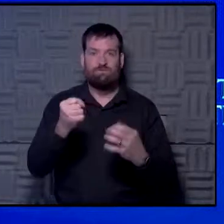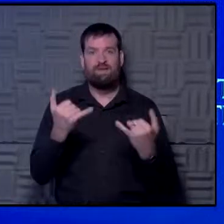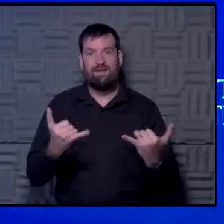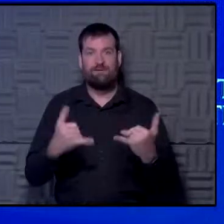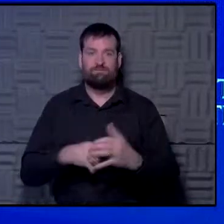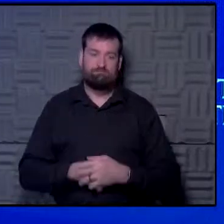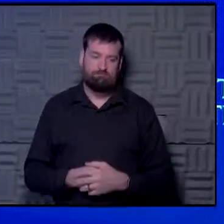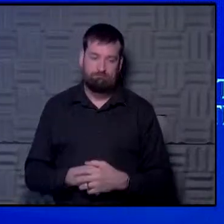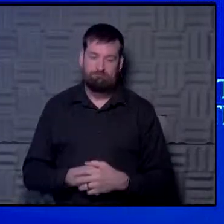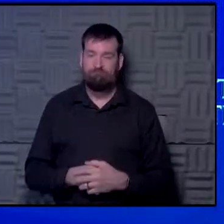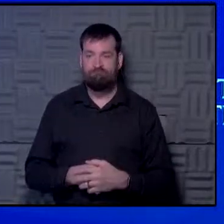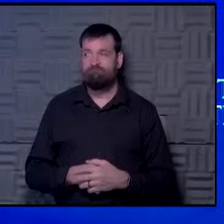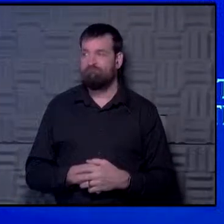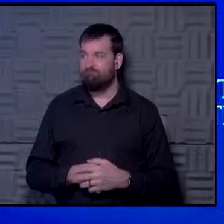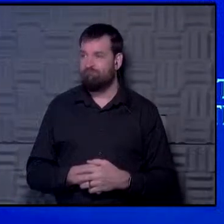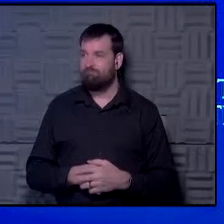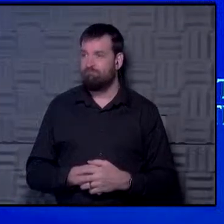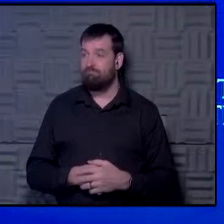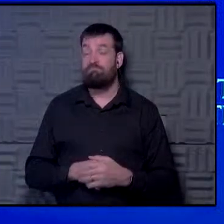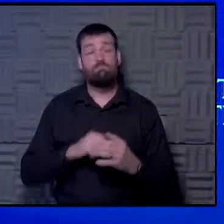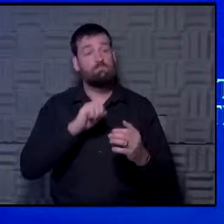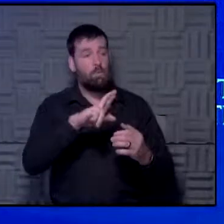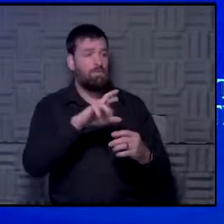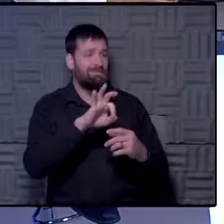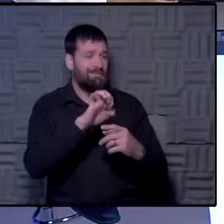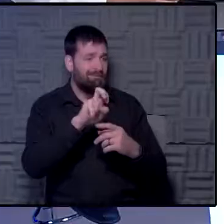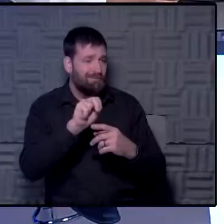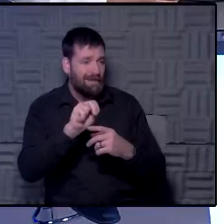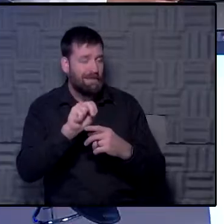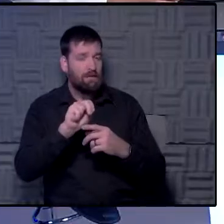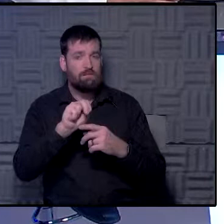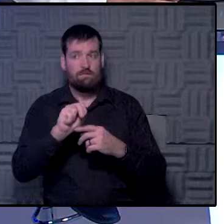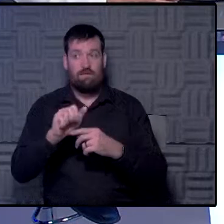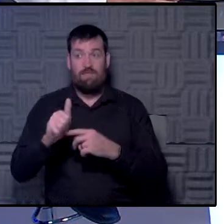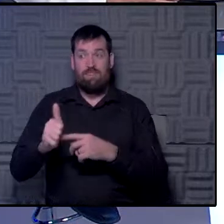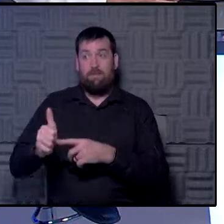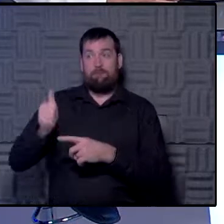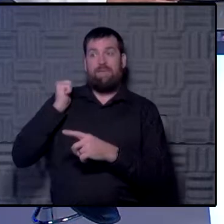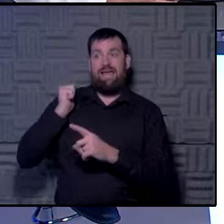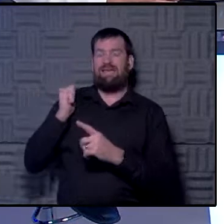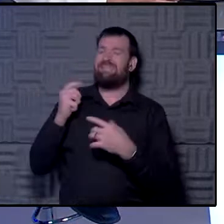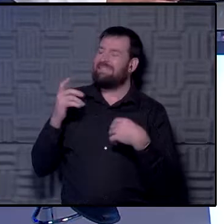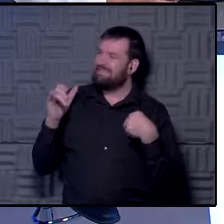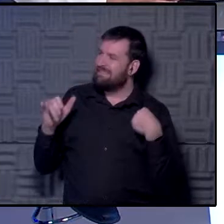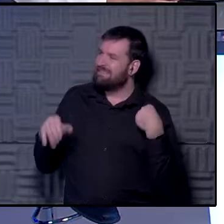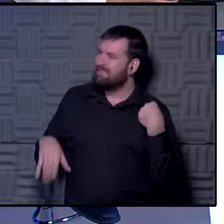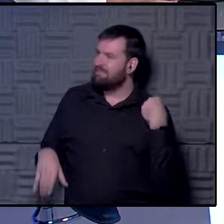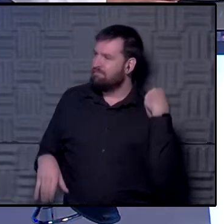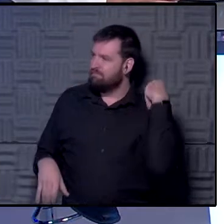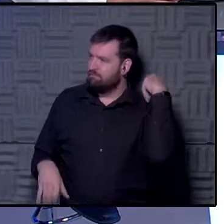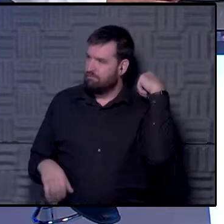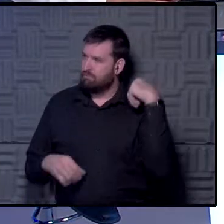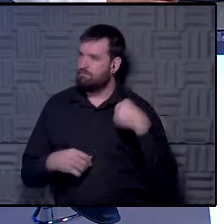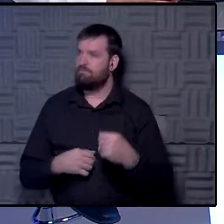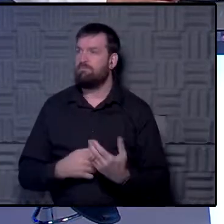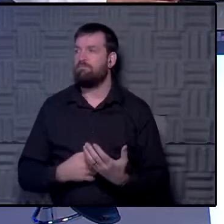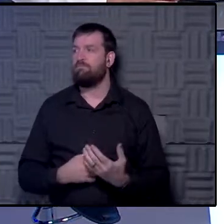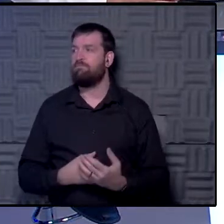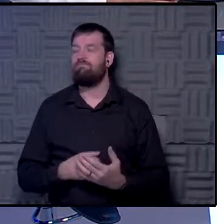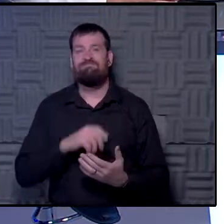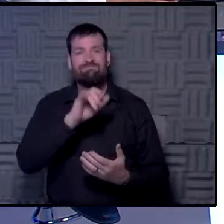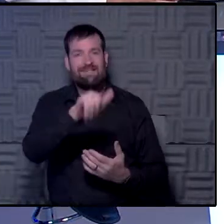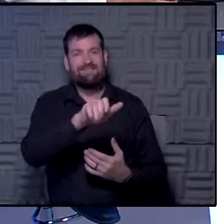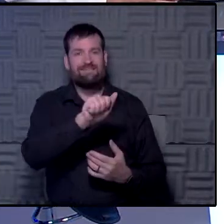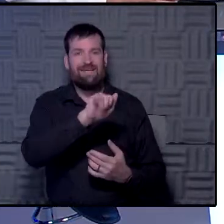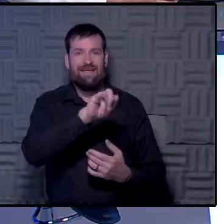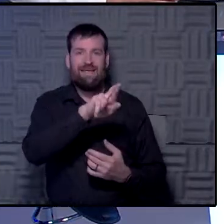these days, and it just takes on a lot of risk. Or have the fan, at the back of the. Yeah, so that's even, so that thing but about I mean, airflow, even those